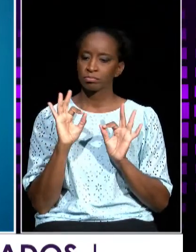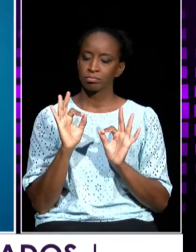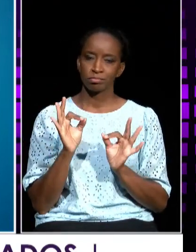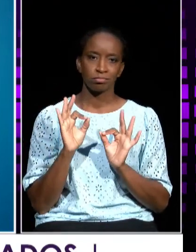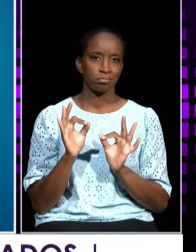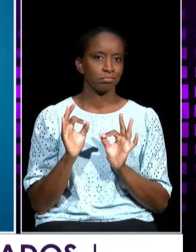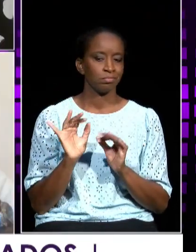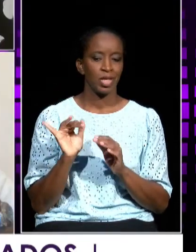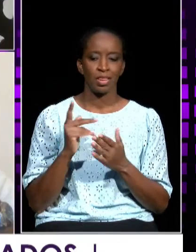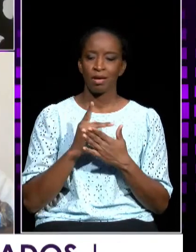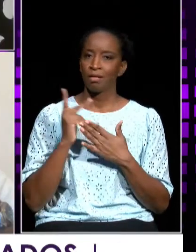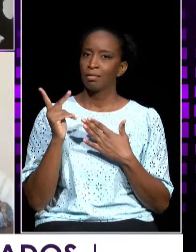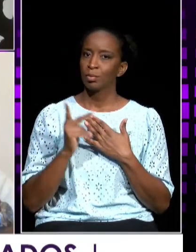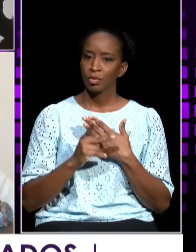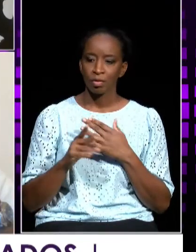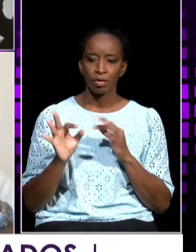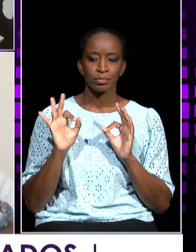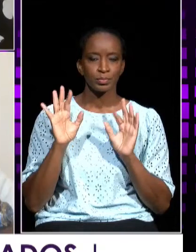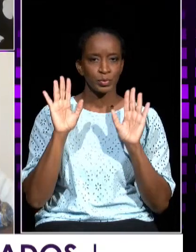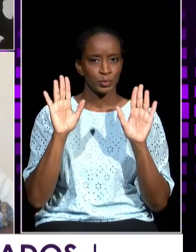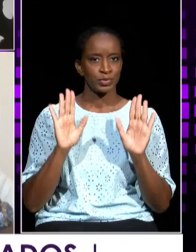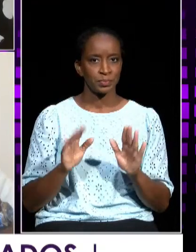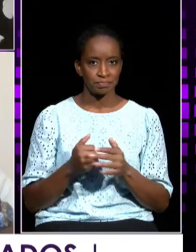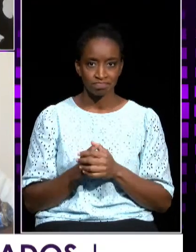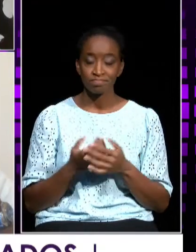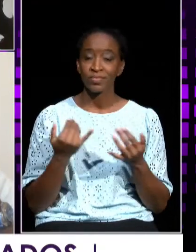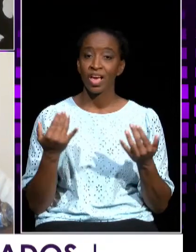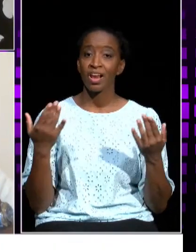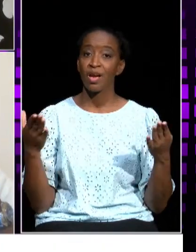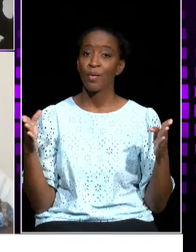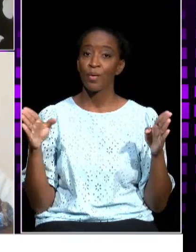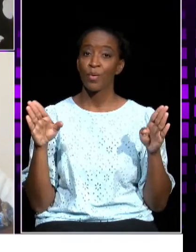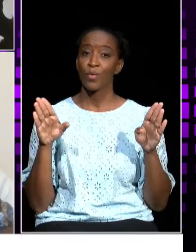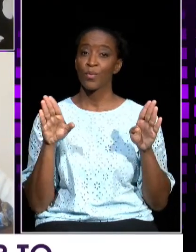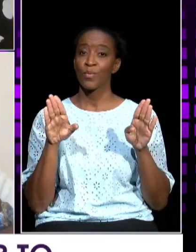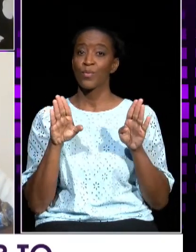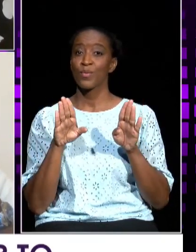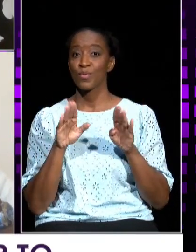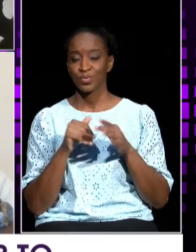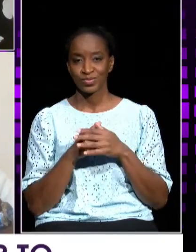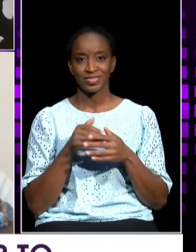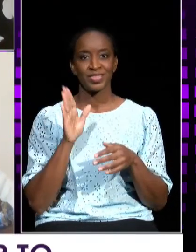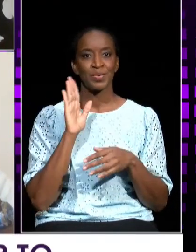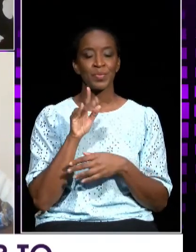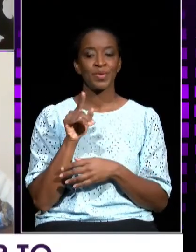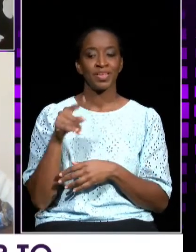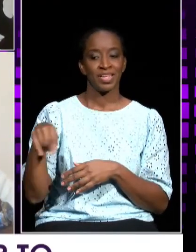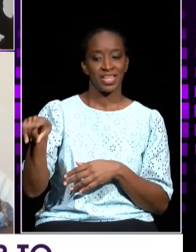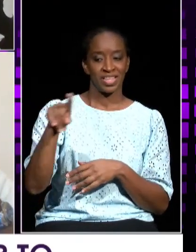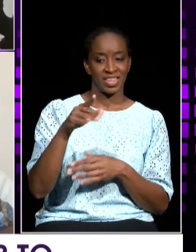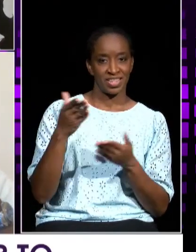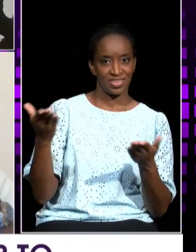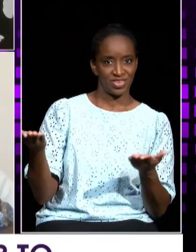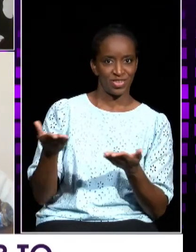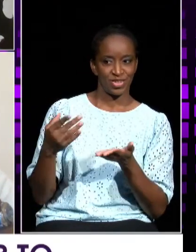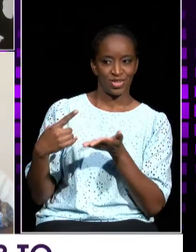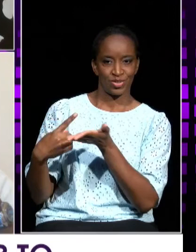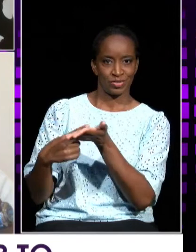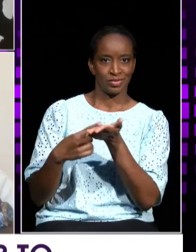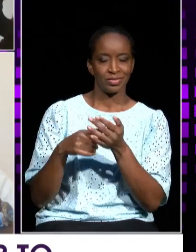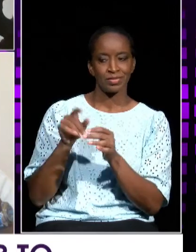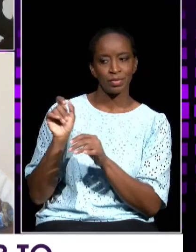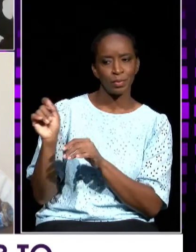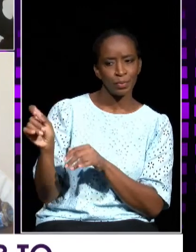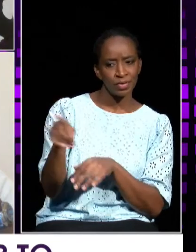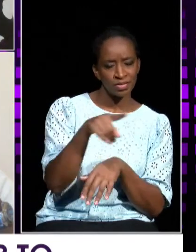program. So as we prepare to wrap up this evening's session, I'm going to spin back to my panelists again. And as we wrap up, I want to hear